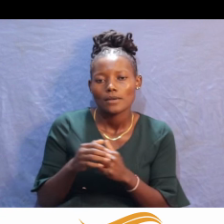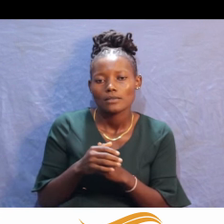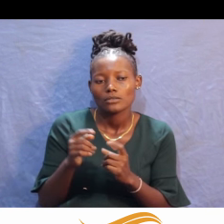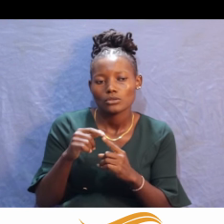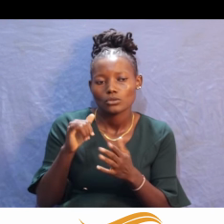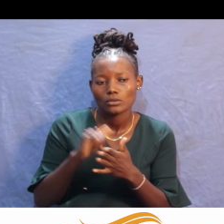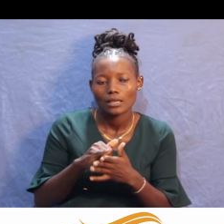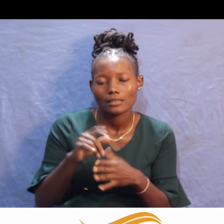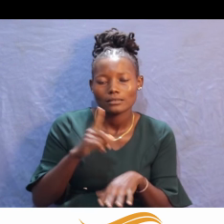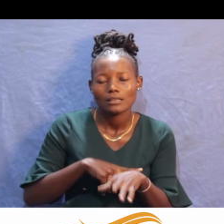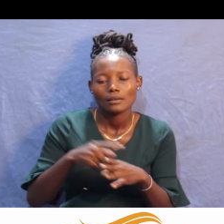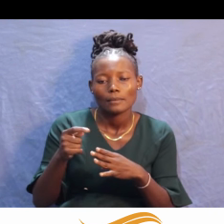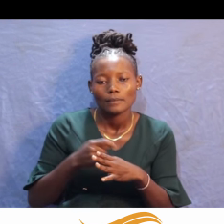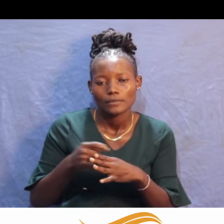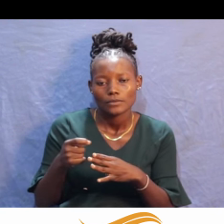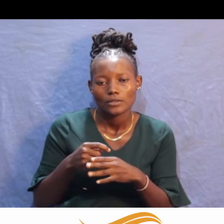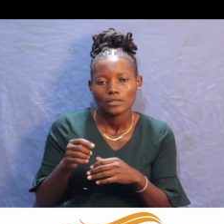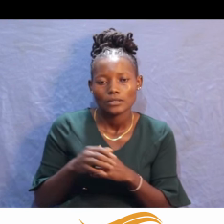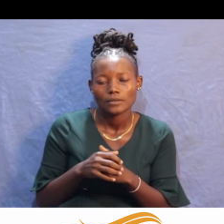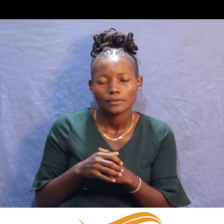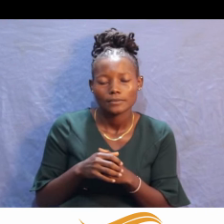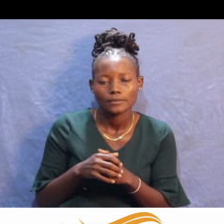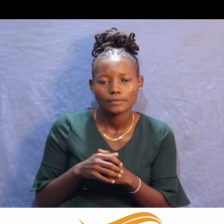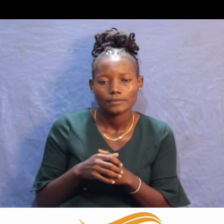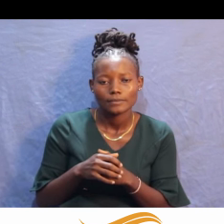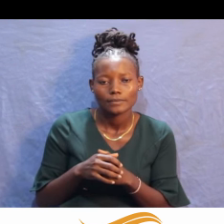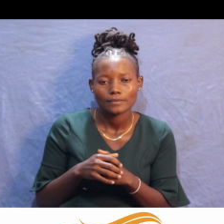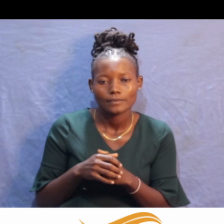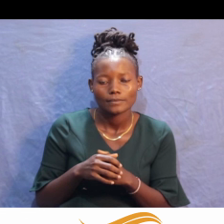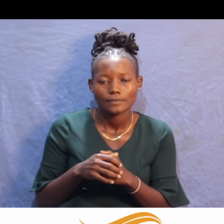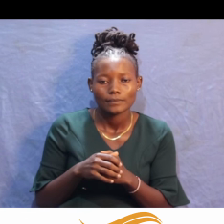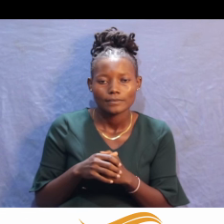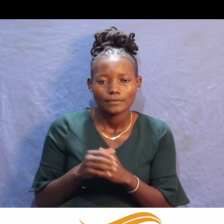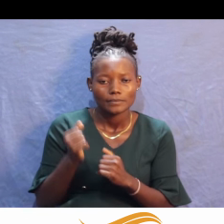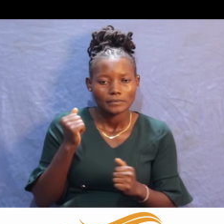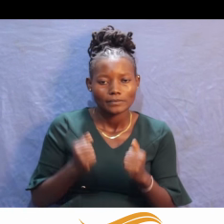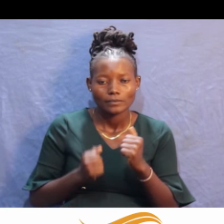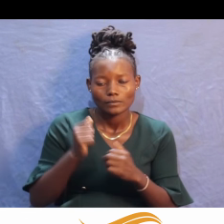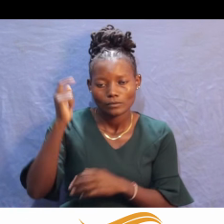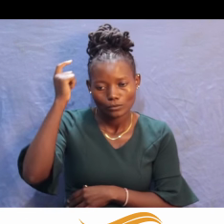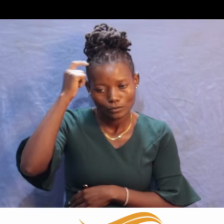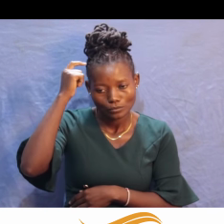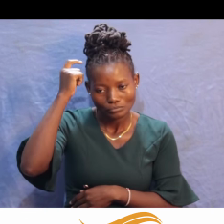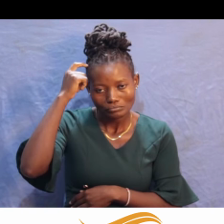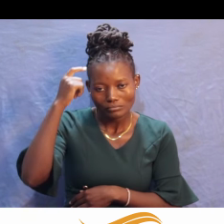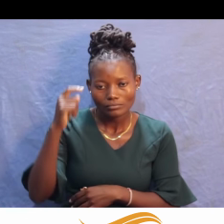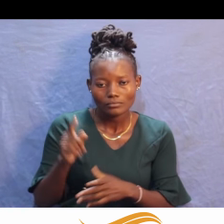impede exercise. Torn muscle, which is common in athletes, sprain.